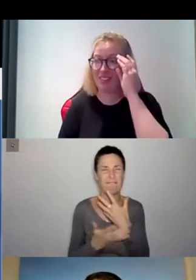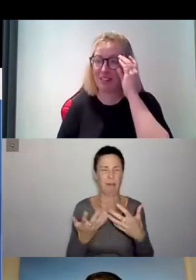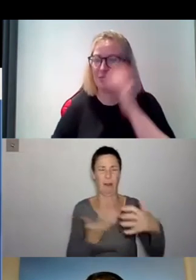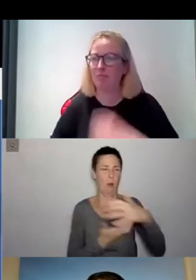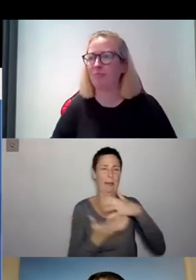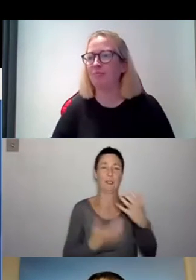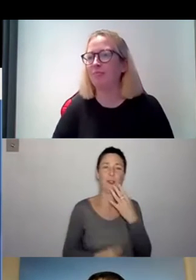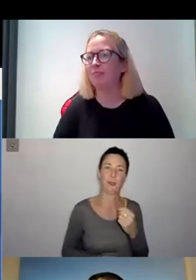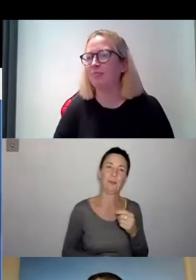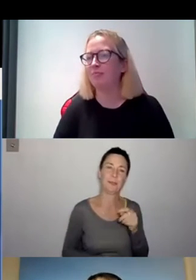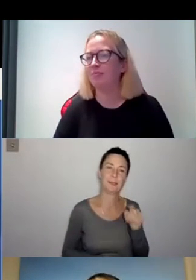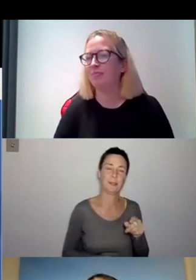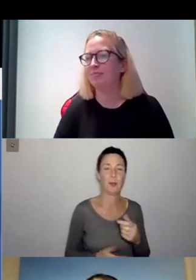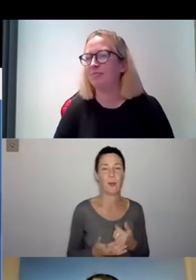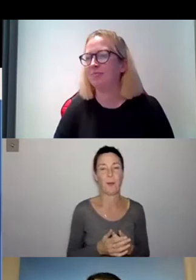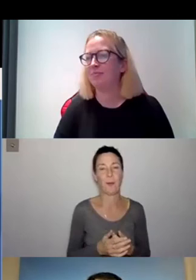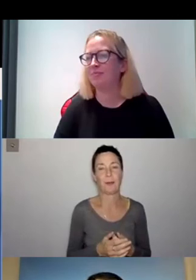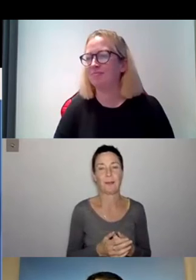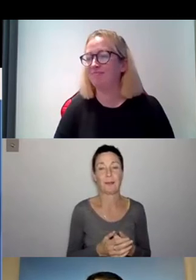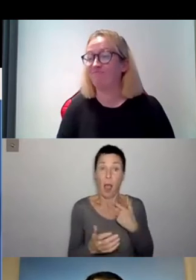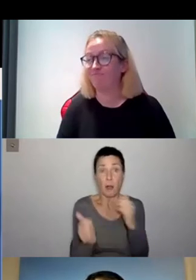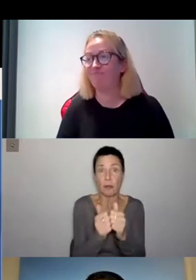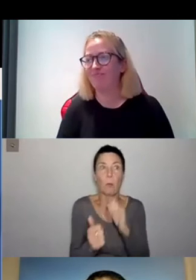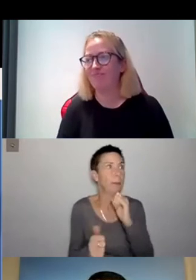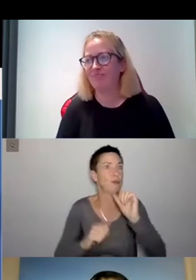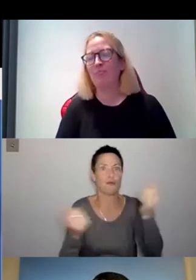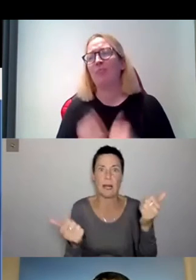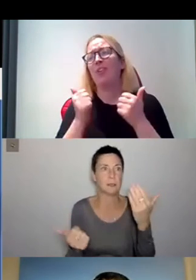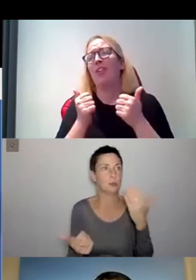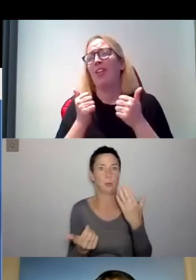little frustrating, because I agree, it would be a brilliant teaching tool.